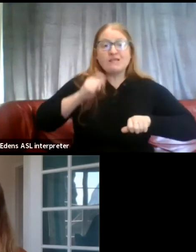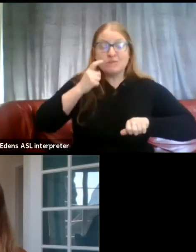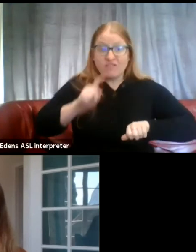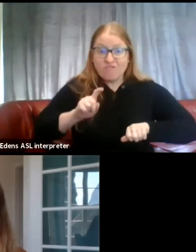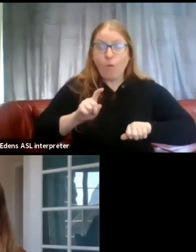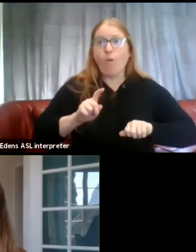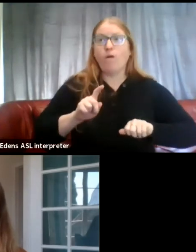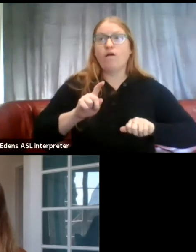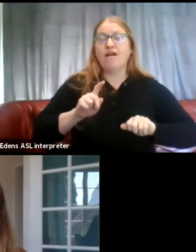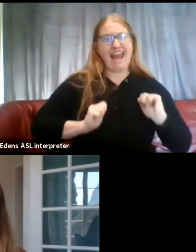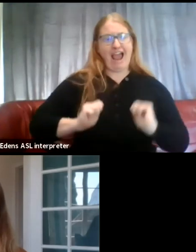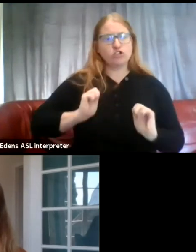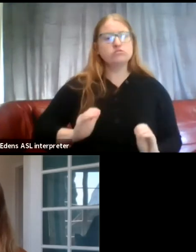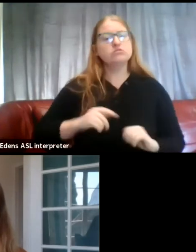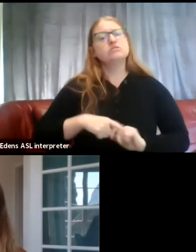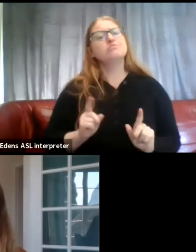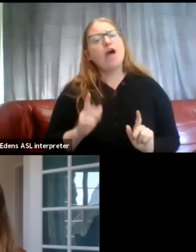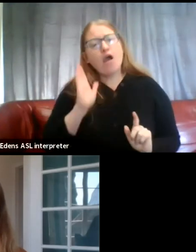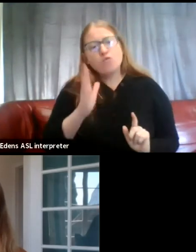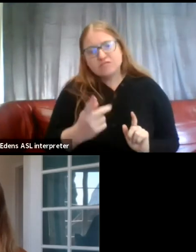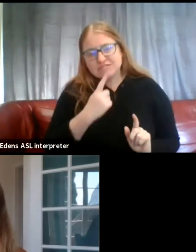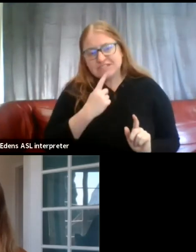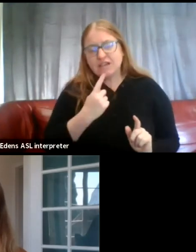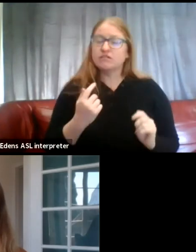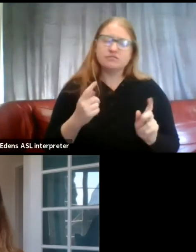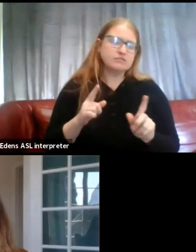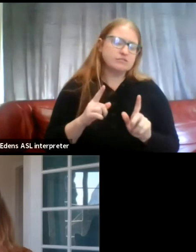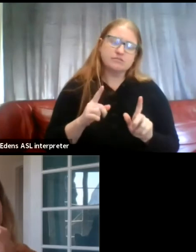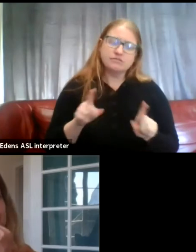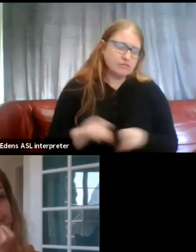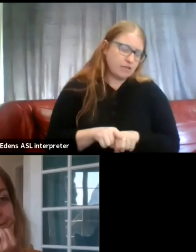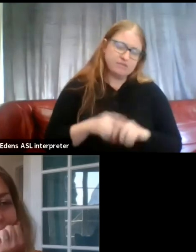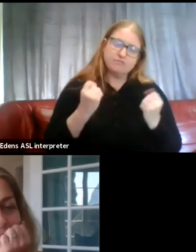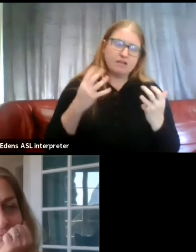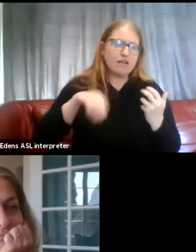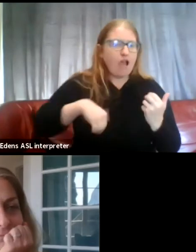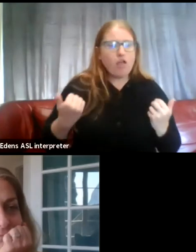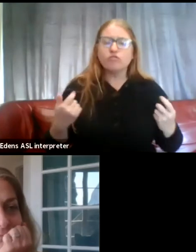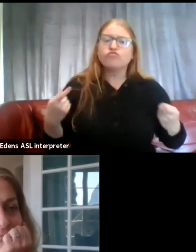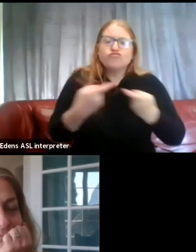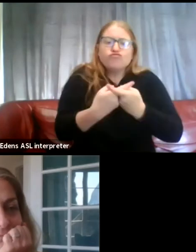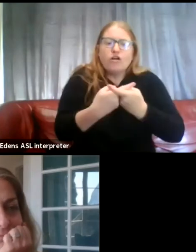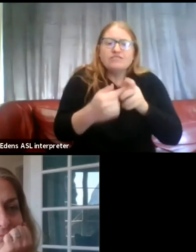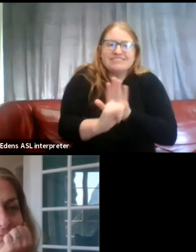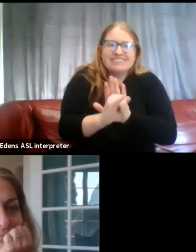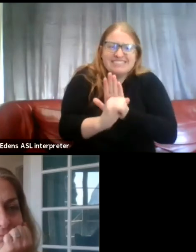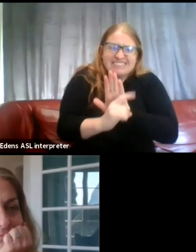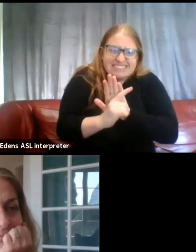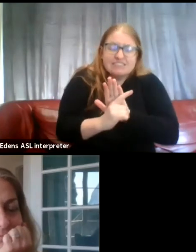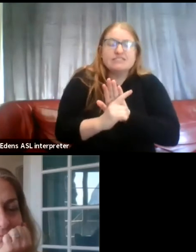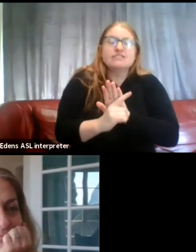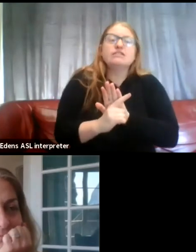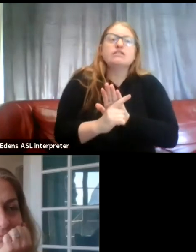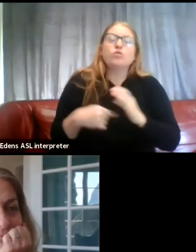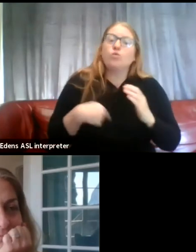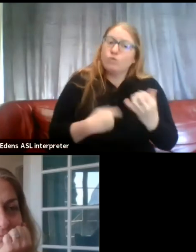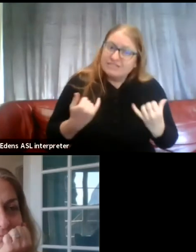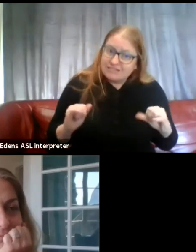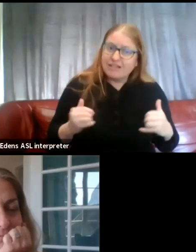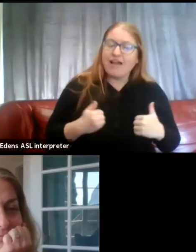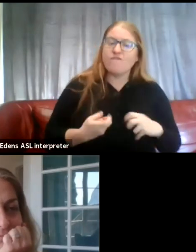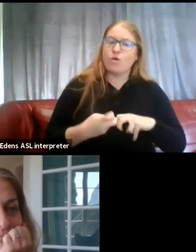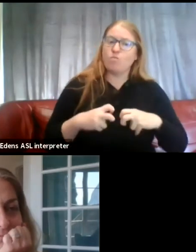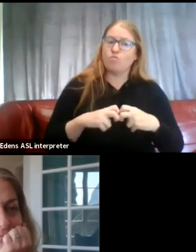say, as with a lot of cross-identity performance, there is a problem with the fact that for a long